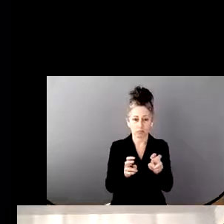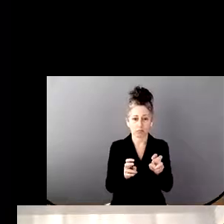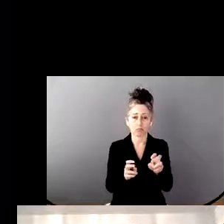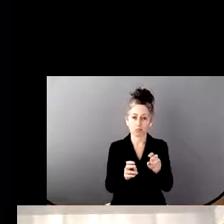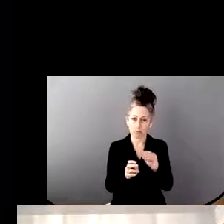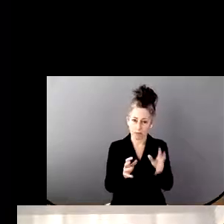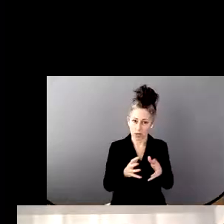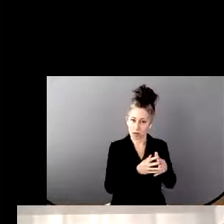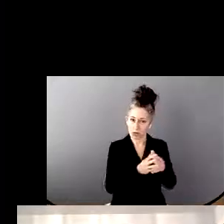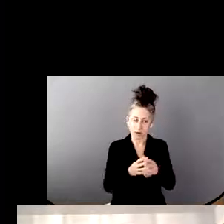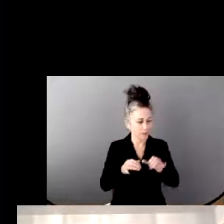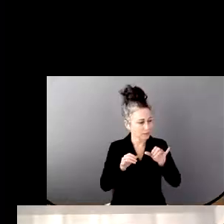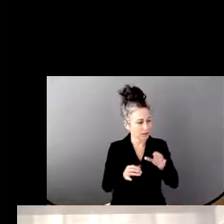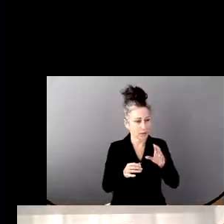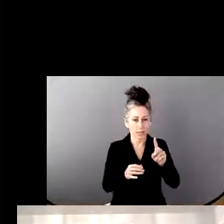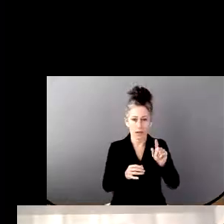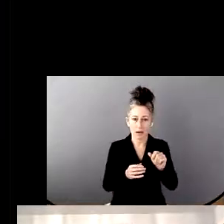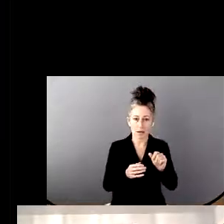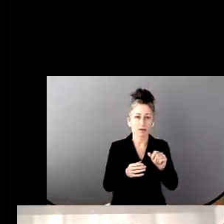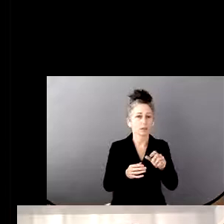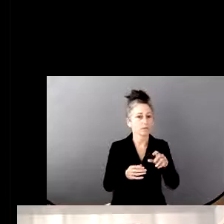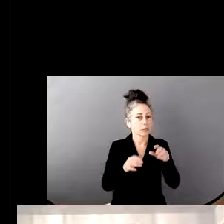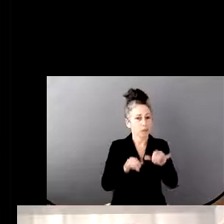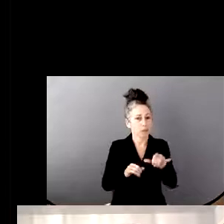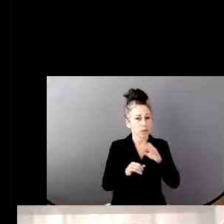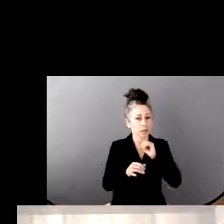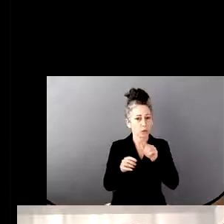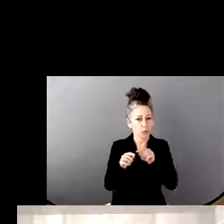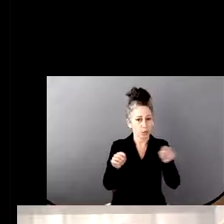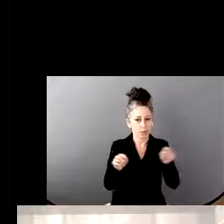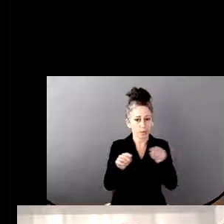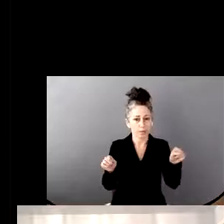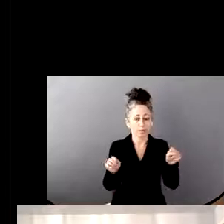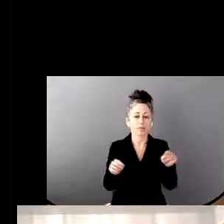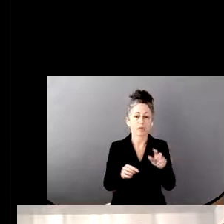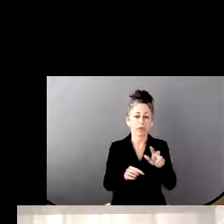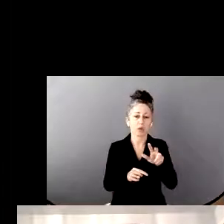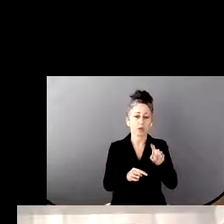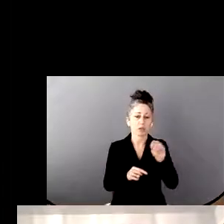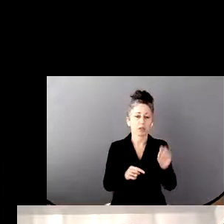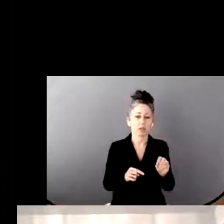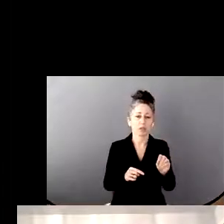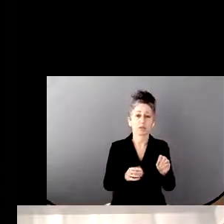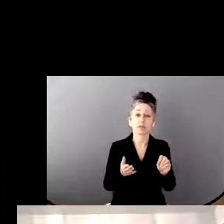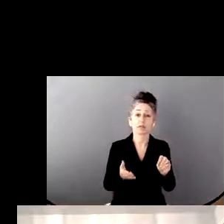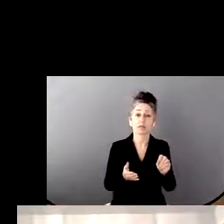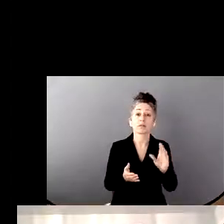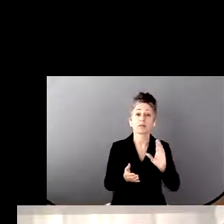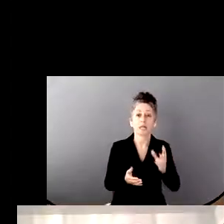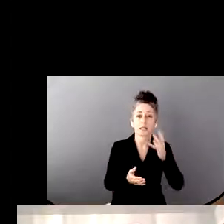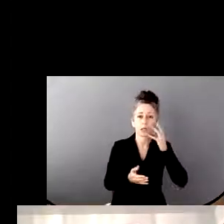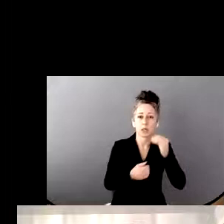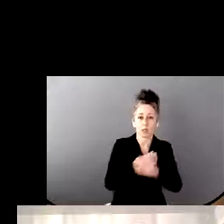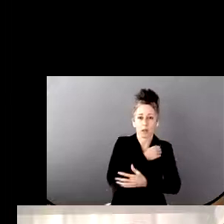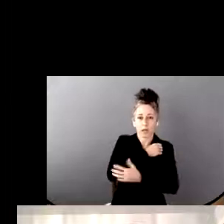data source, same age group, were 32% more likely to experience poverty compared to people of all races